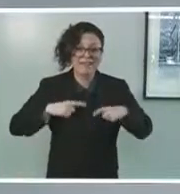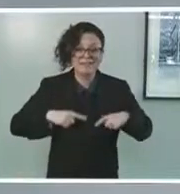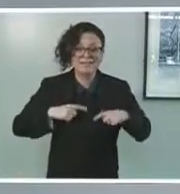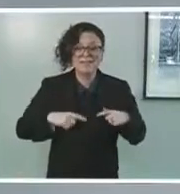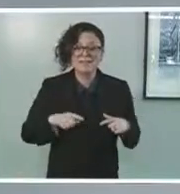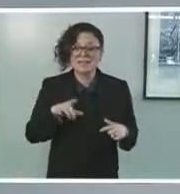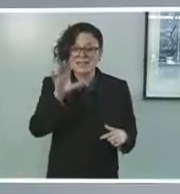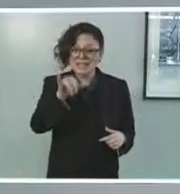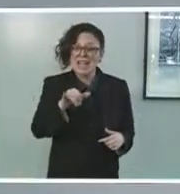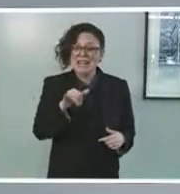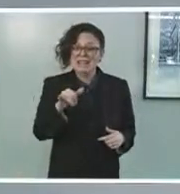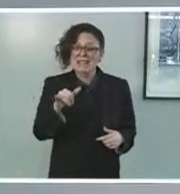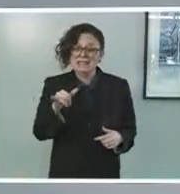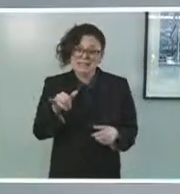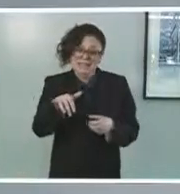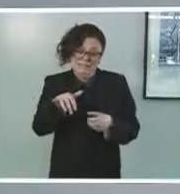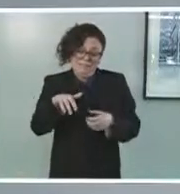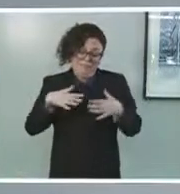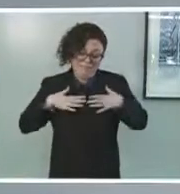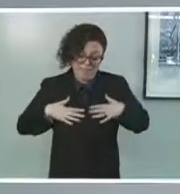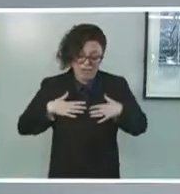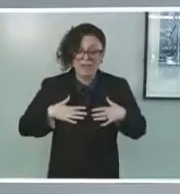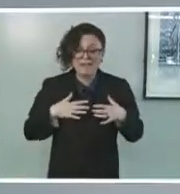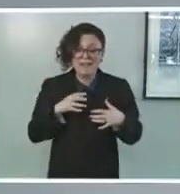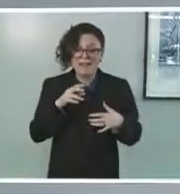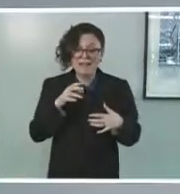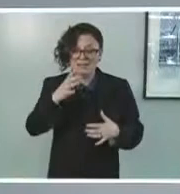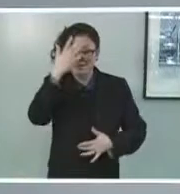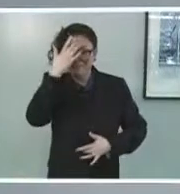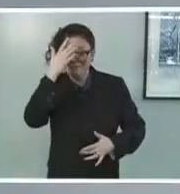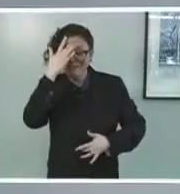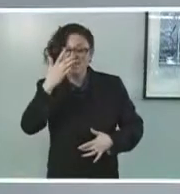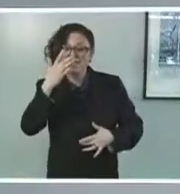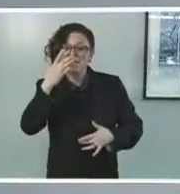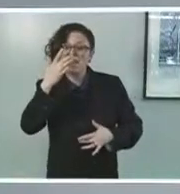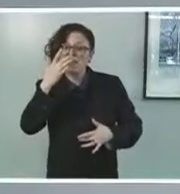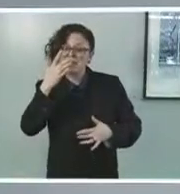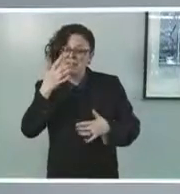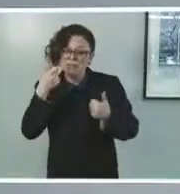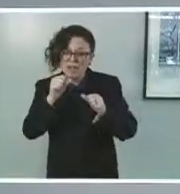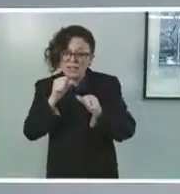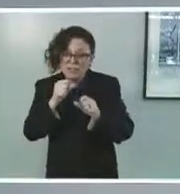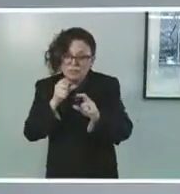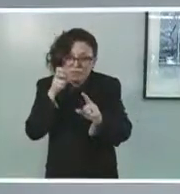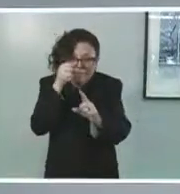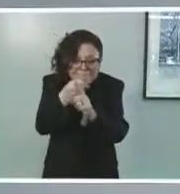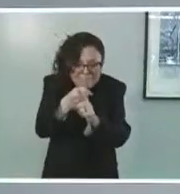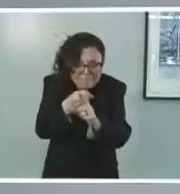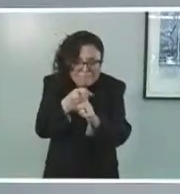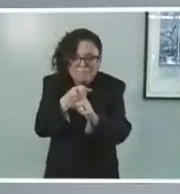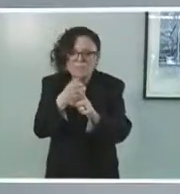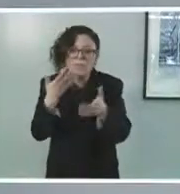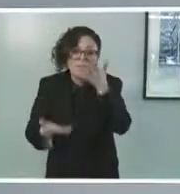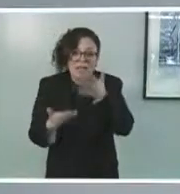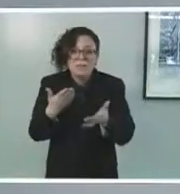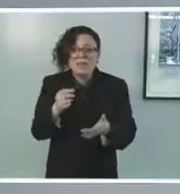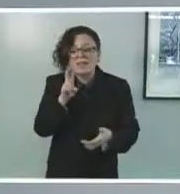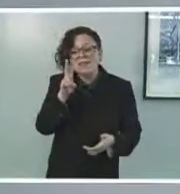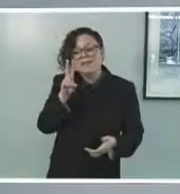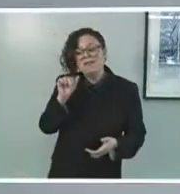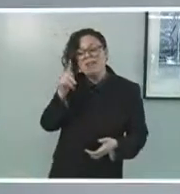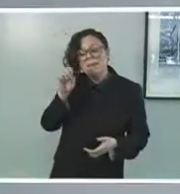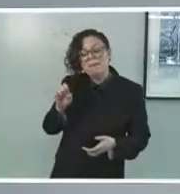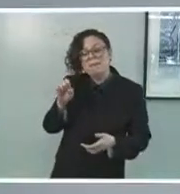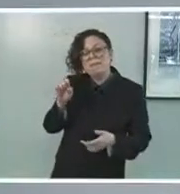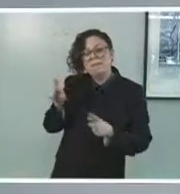area that this virus attacks, maybe you put off your interest in vaping until we see